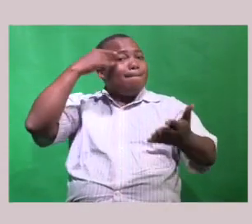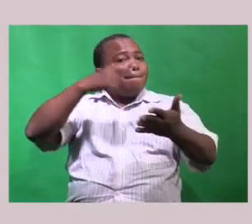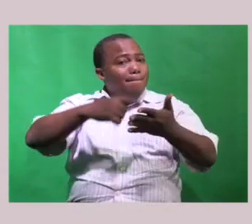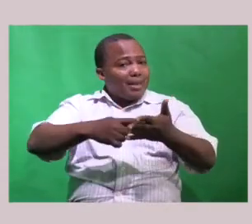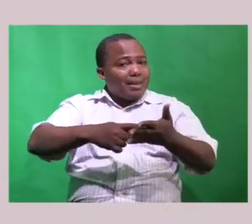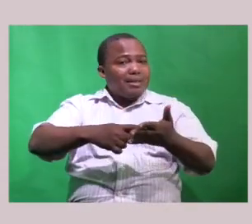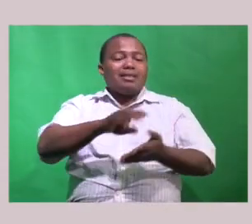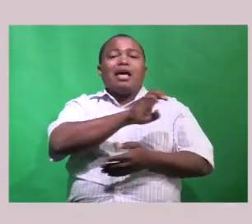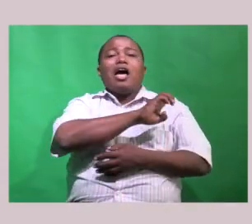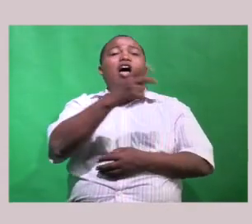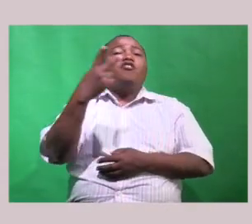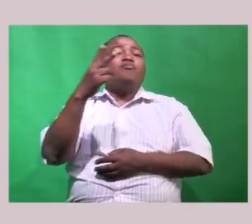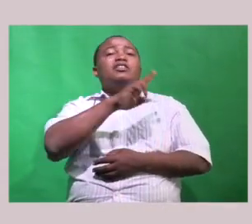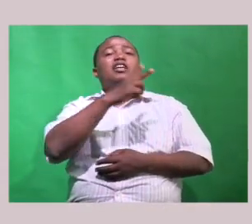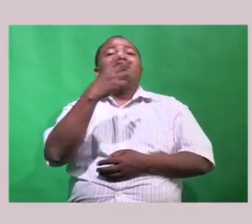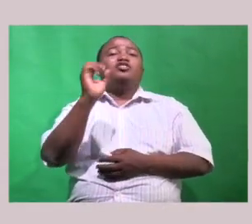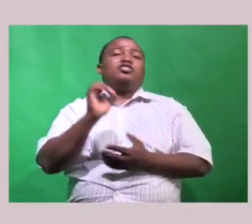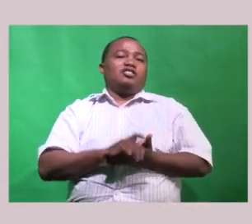2020